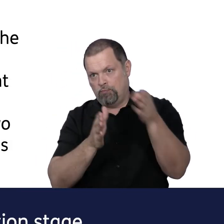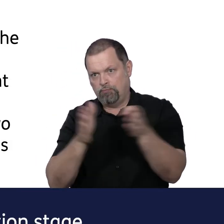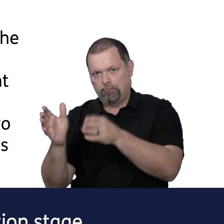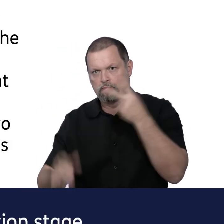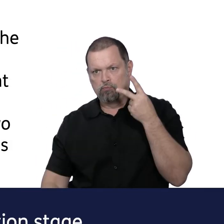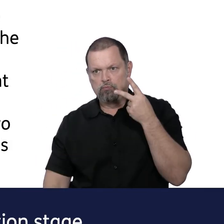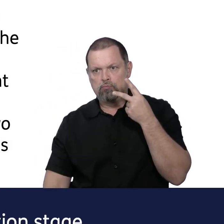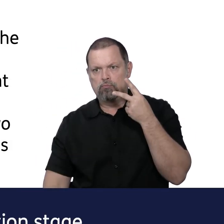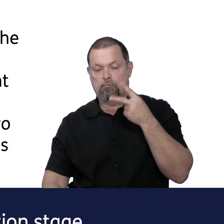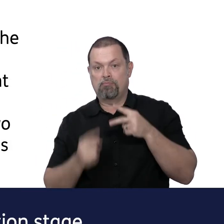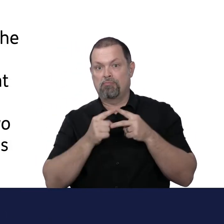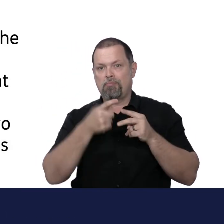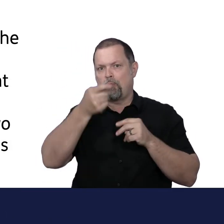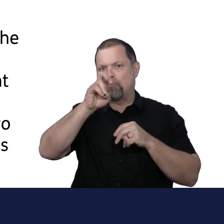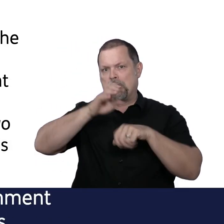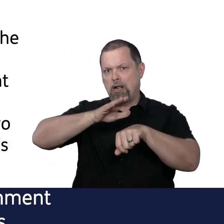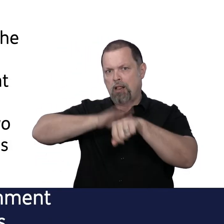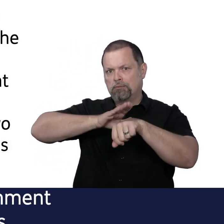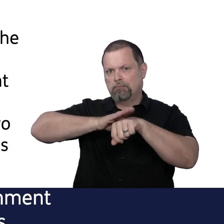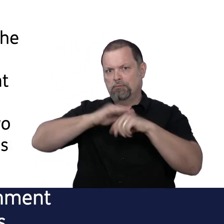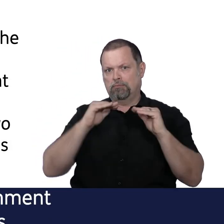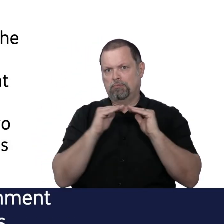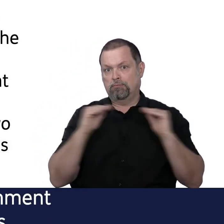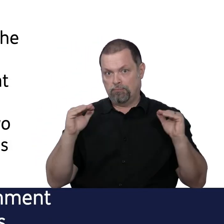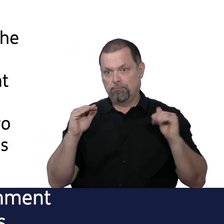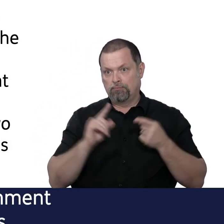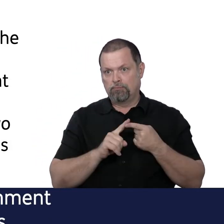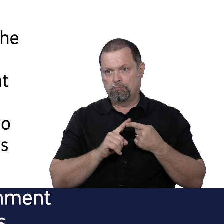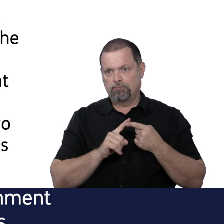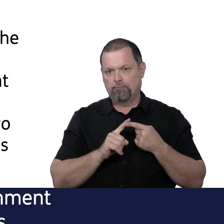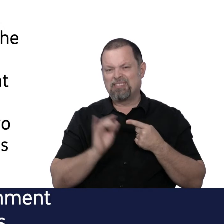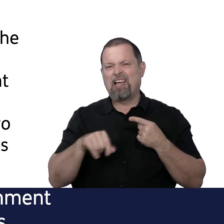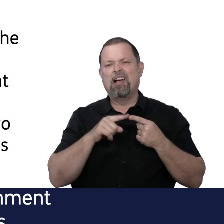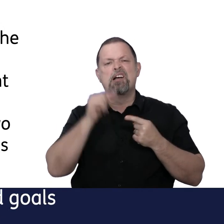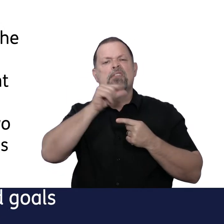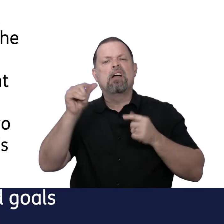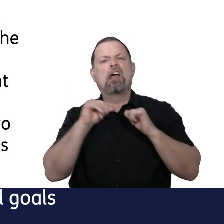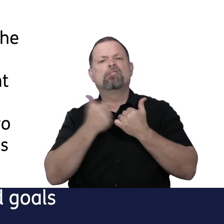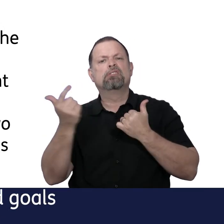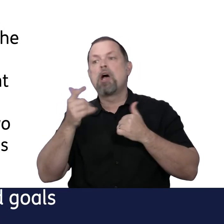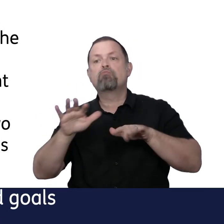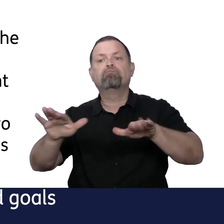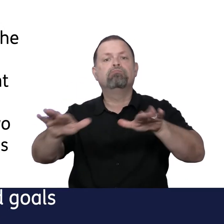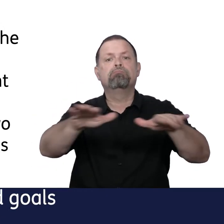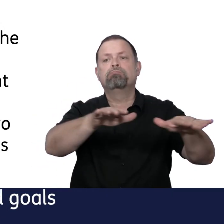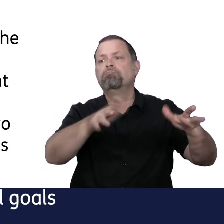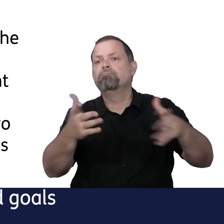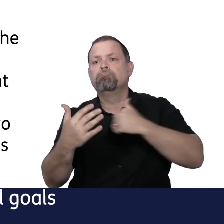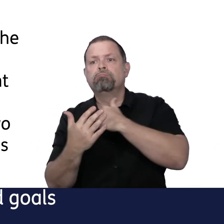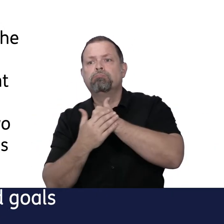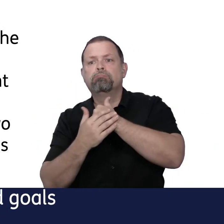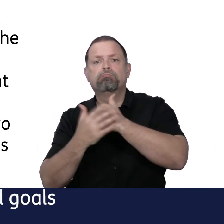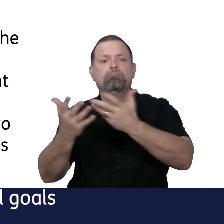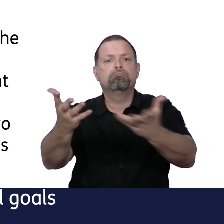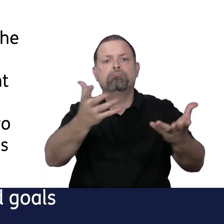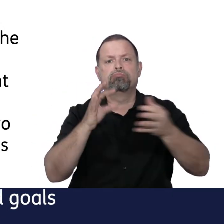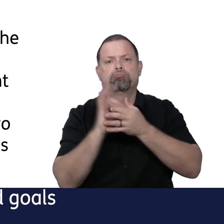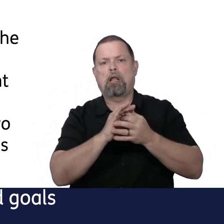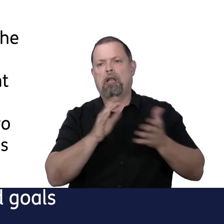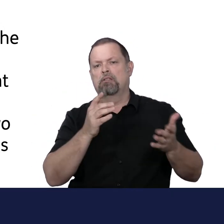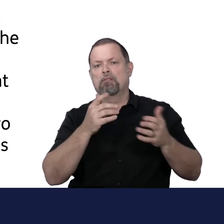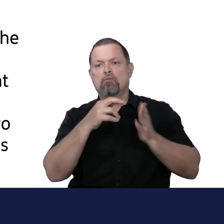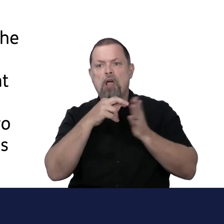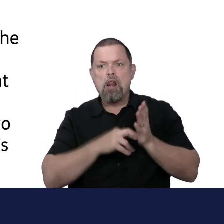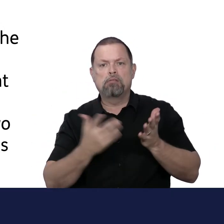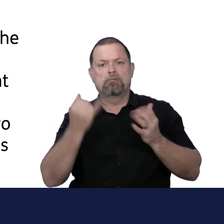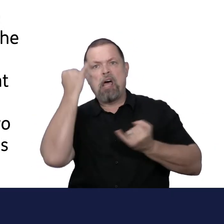the pre-consultation stage. This is where the government or the agency asks for input on its ideas and goals for the